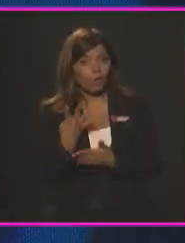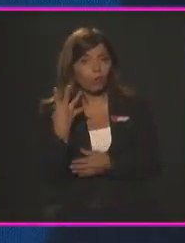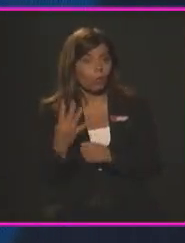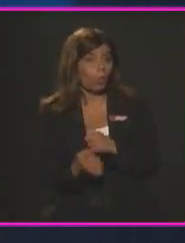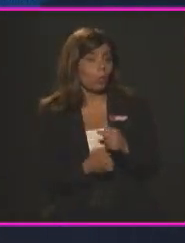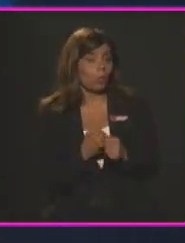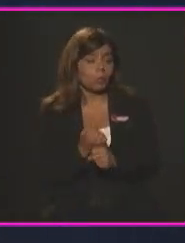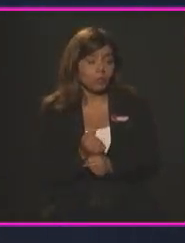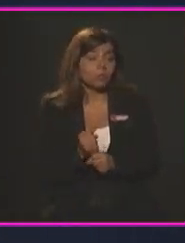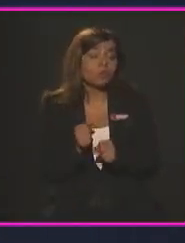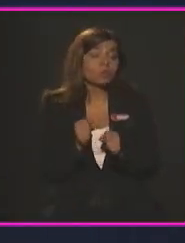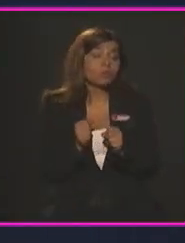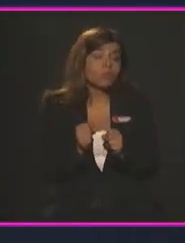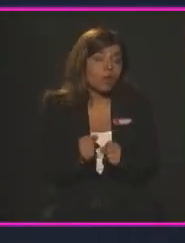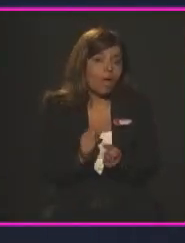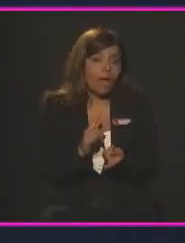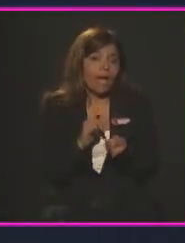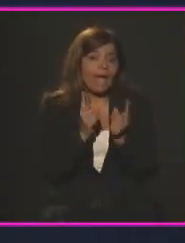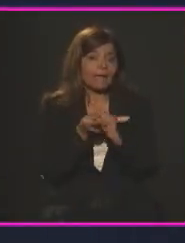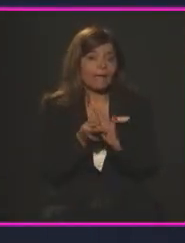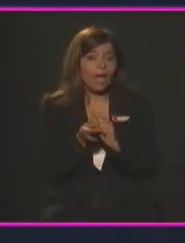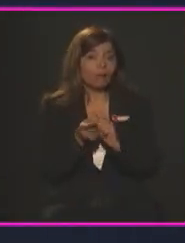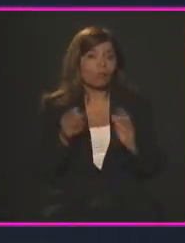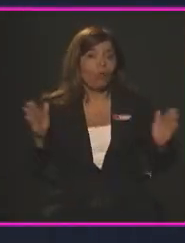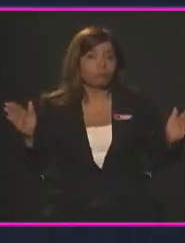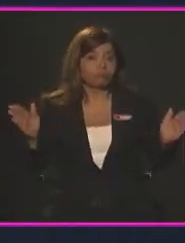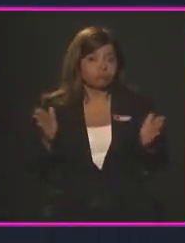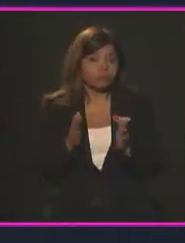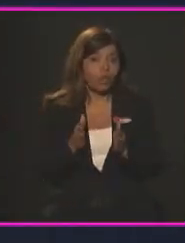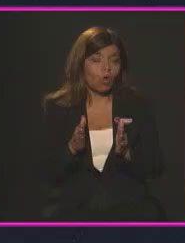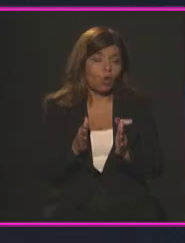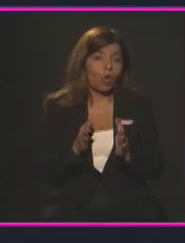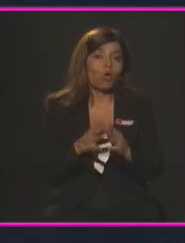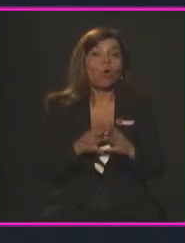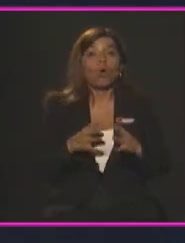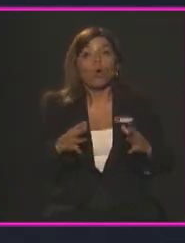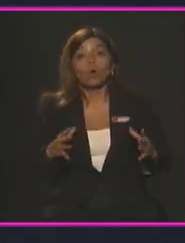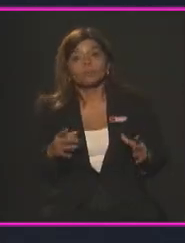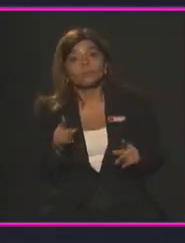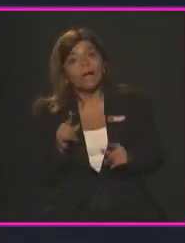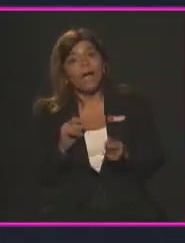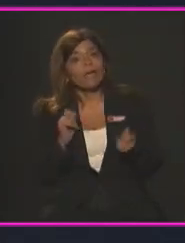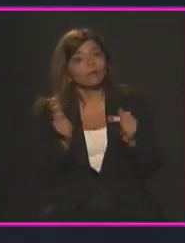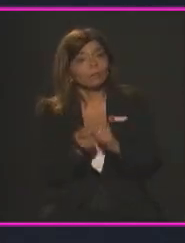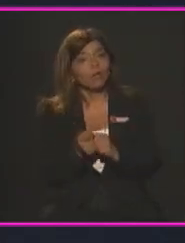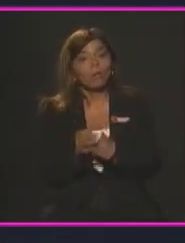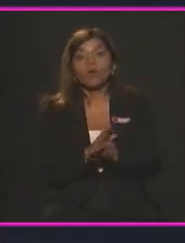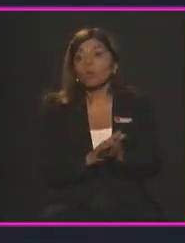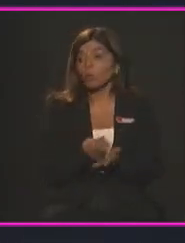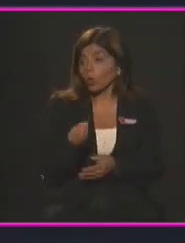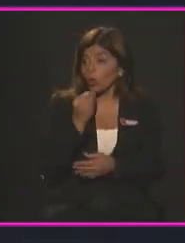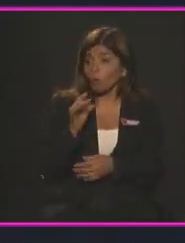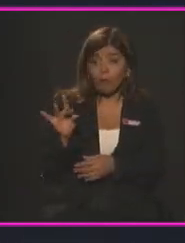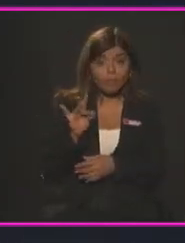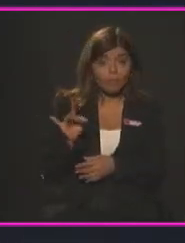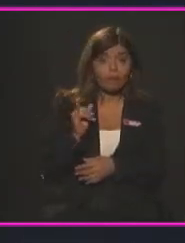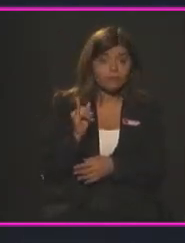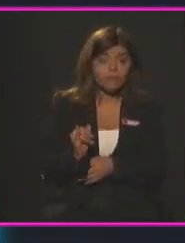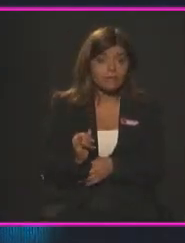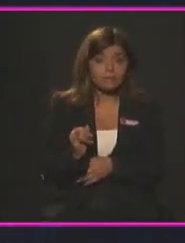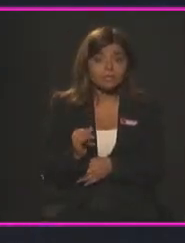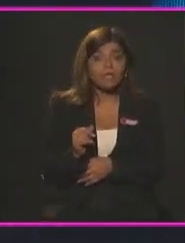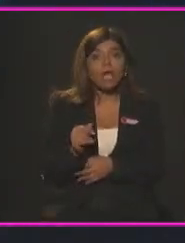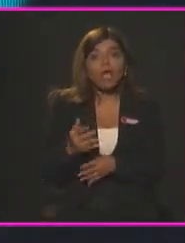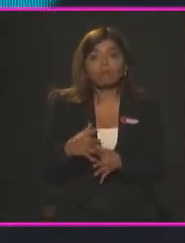about 1 kilo. So you might say, well, that's not worth it. I'm just going to eat the chips and gain that kilo. But what this